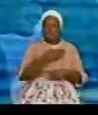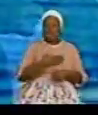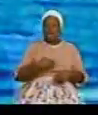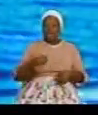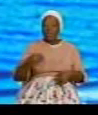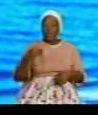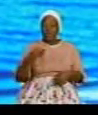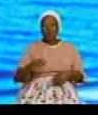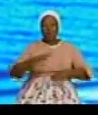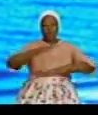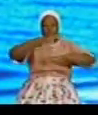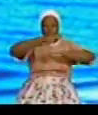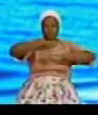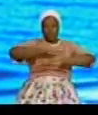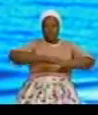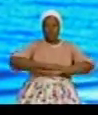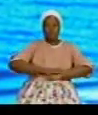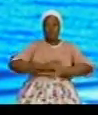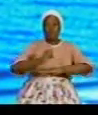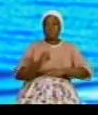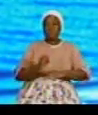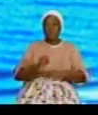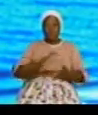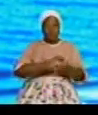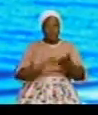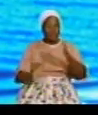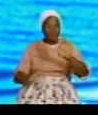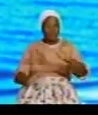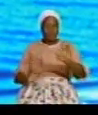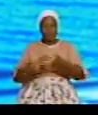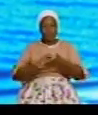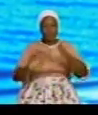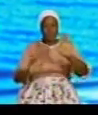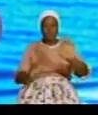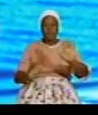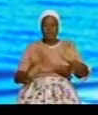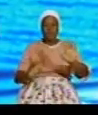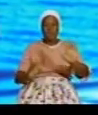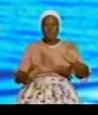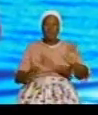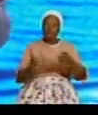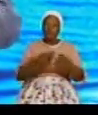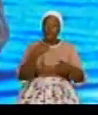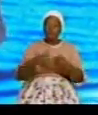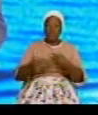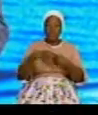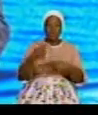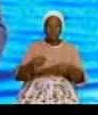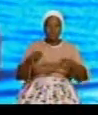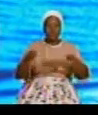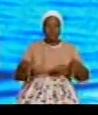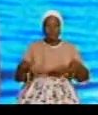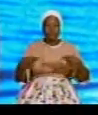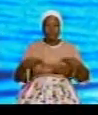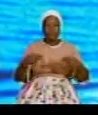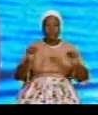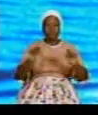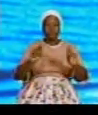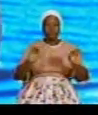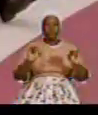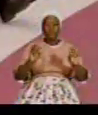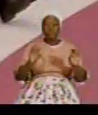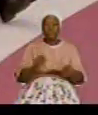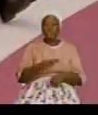of tables. Look at verse 5. It says in verse 5, then the Pharisees and the scribes asked